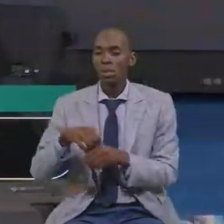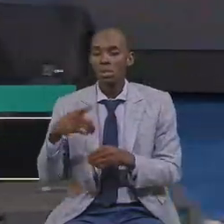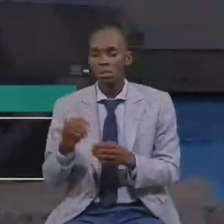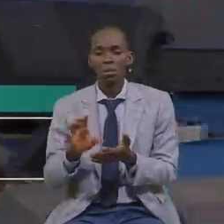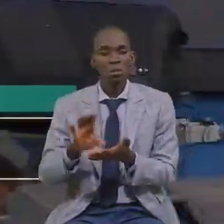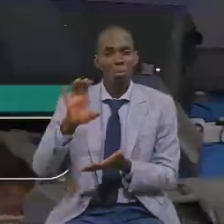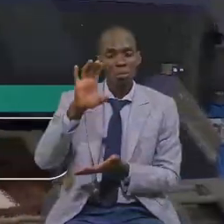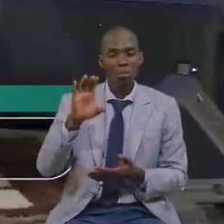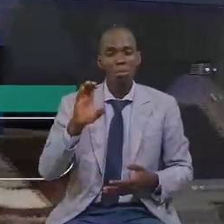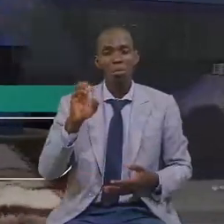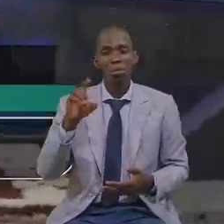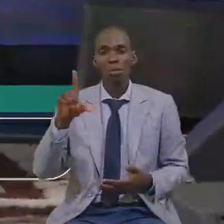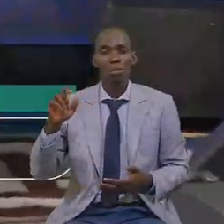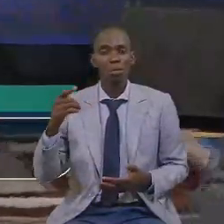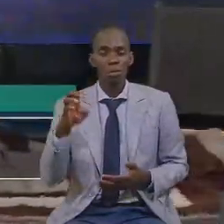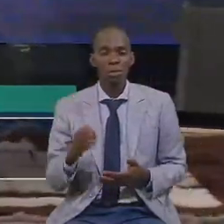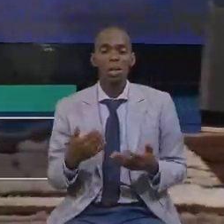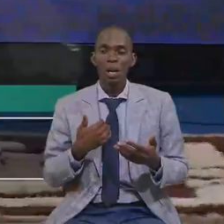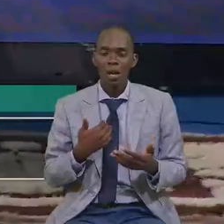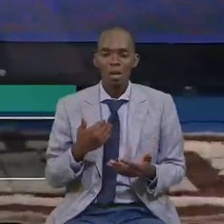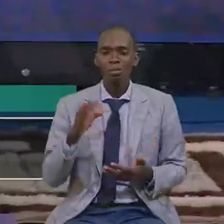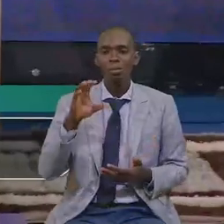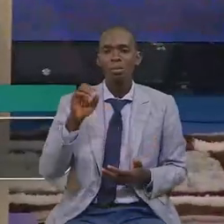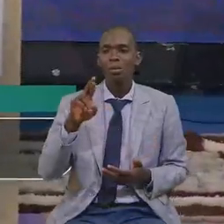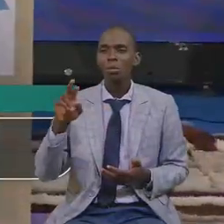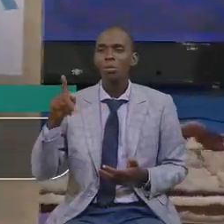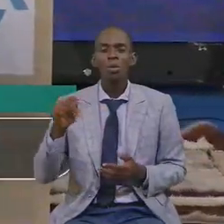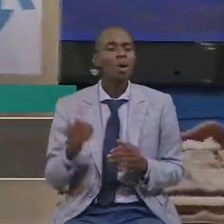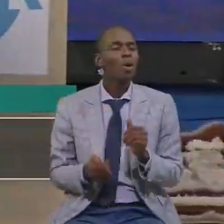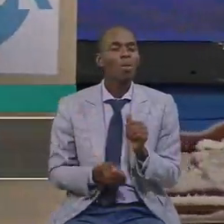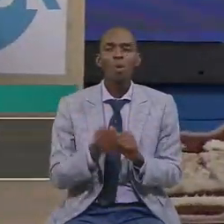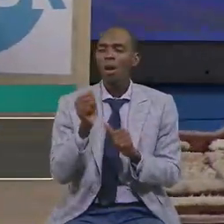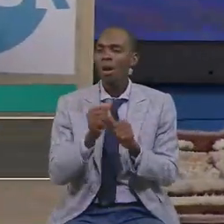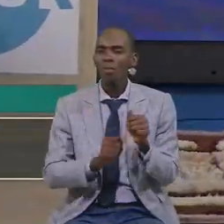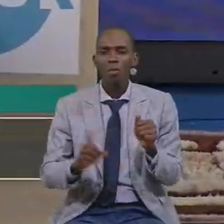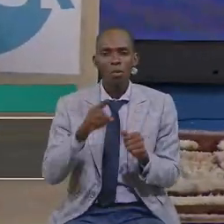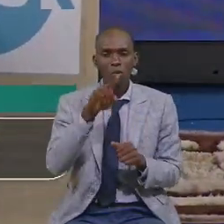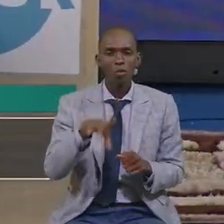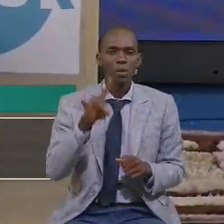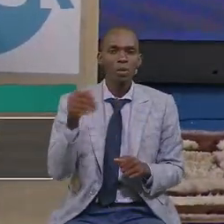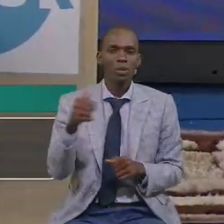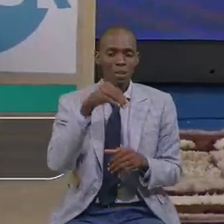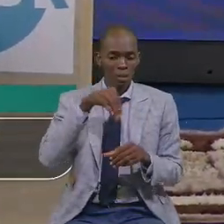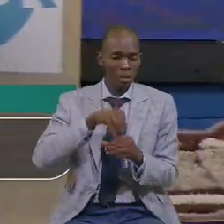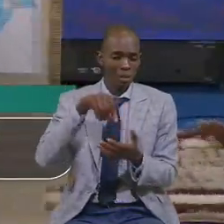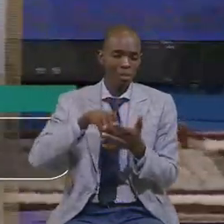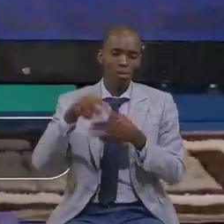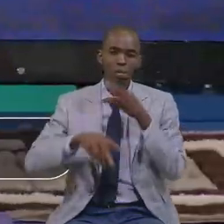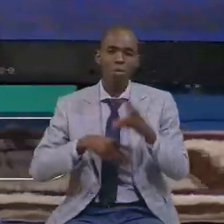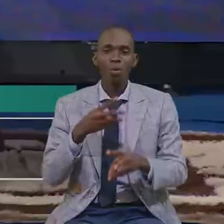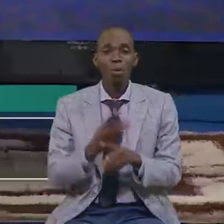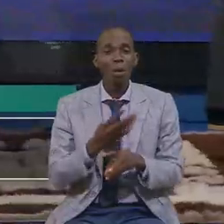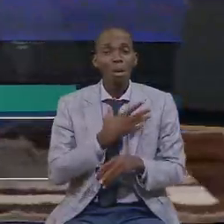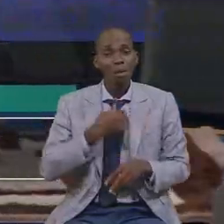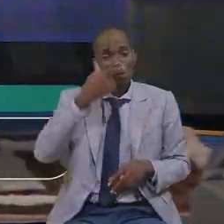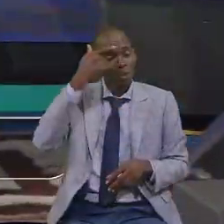corruption is there almost anywhere you find yourself in the world. And because there